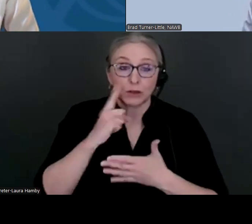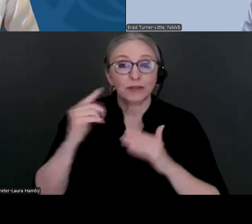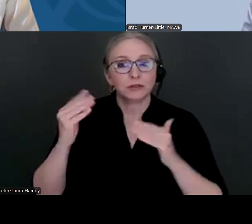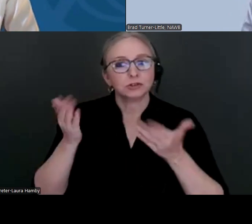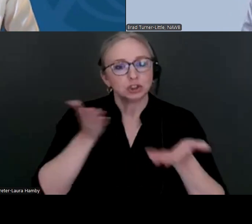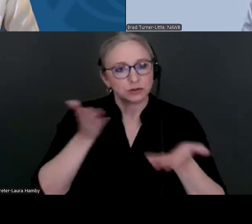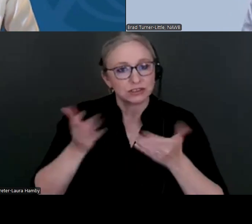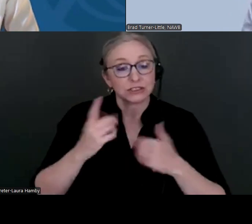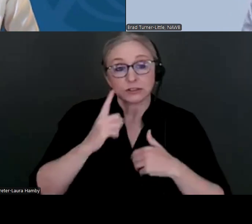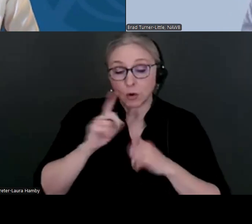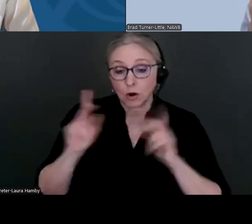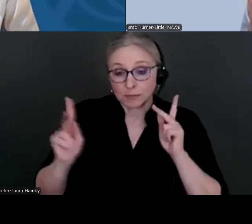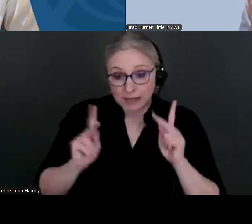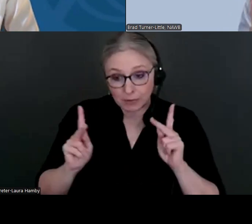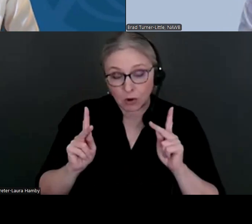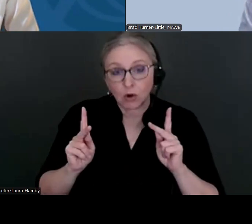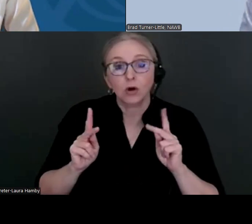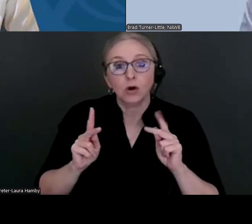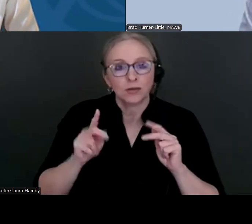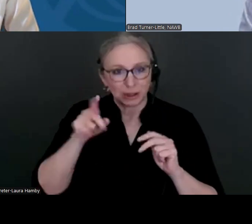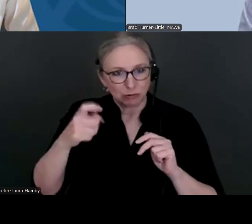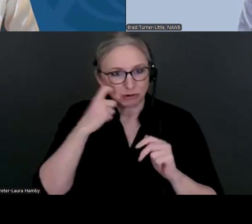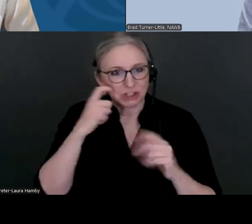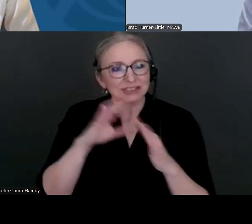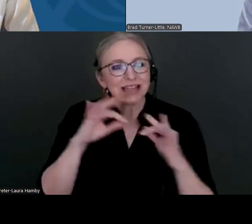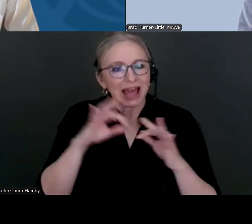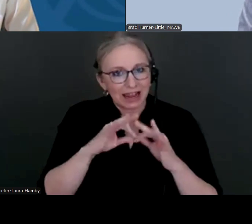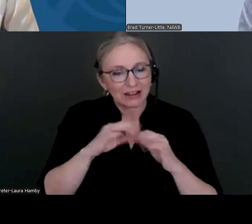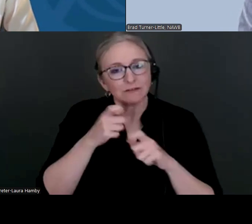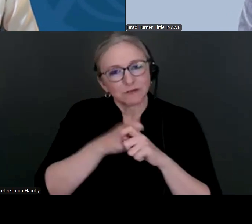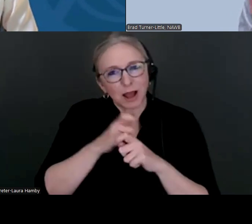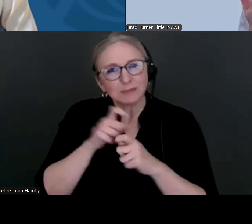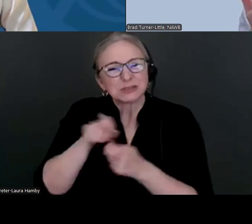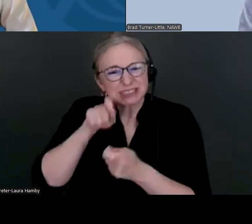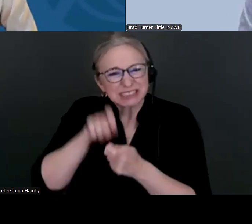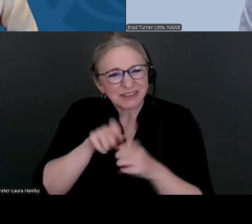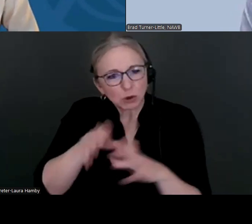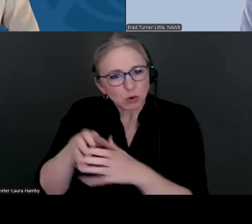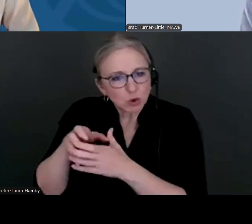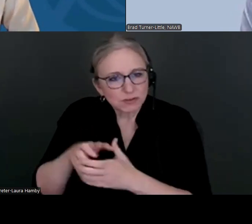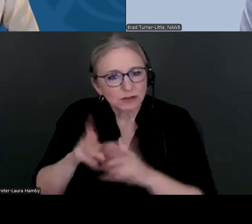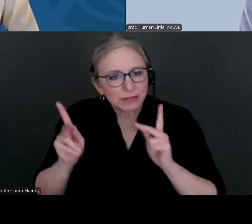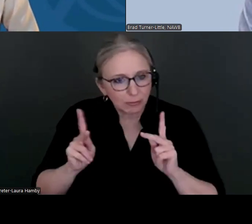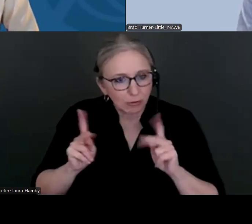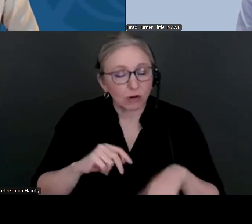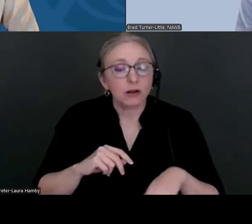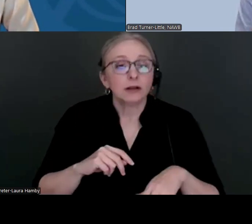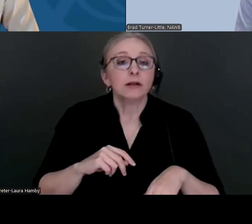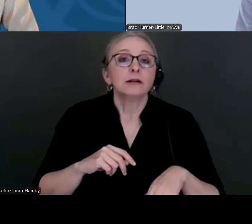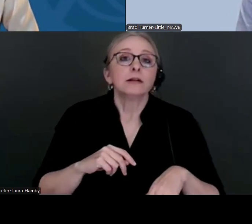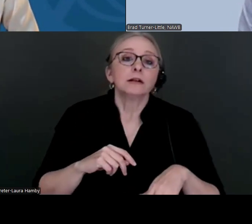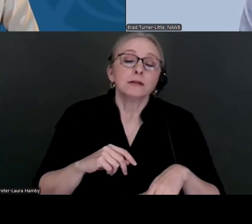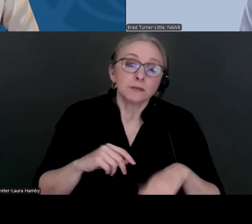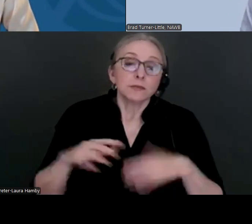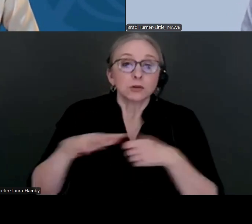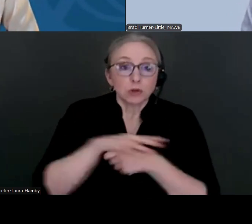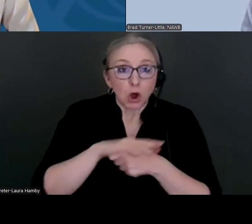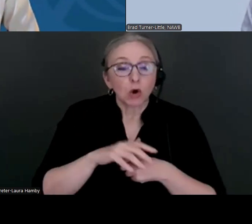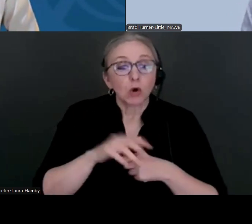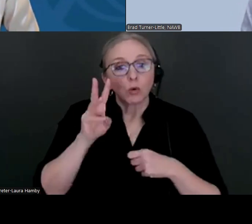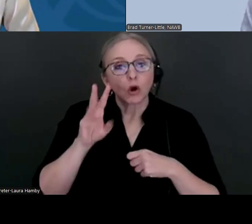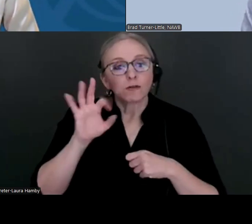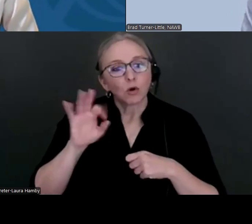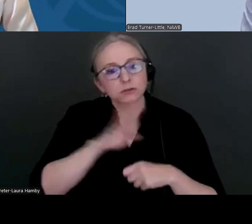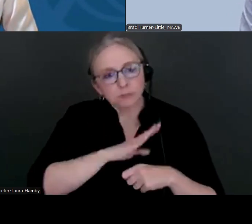for individuals, Stephanie, that you just articulated, that come from certain segments within our population. So the local workforce board, the